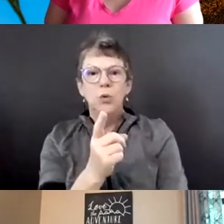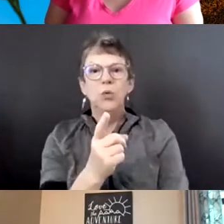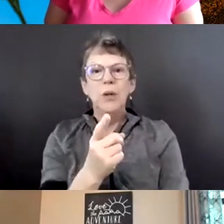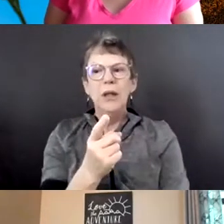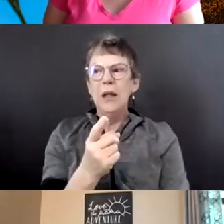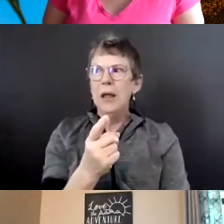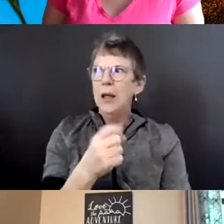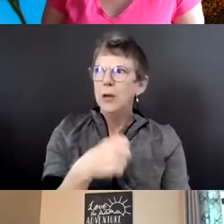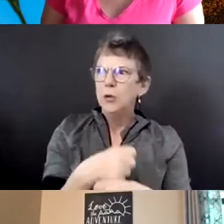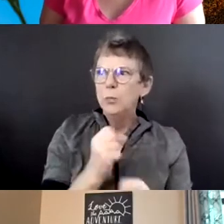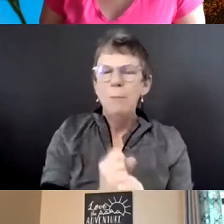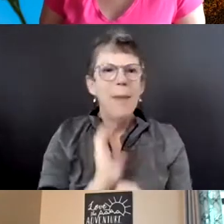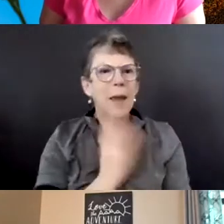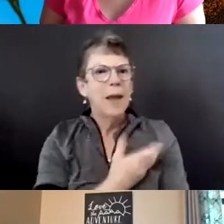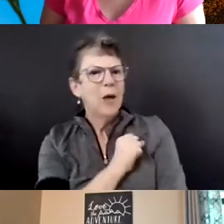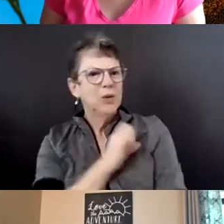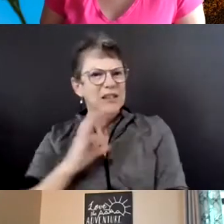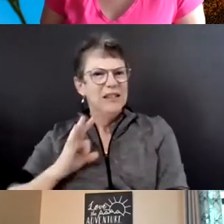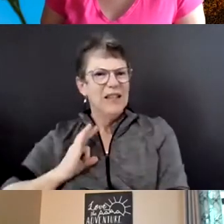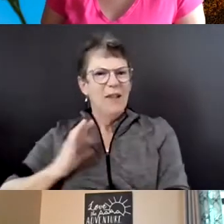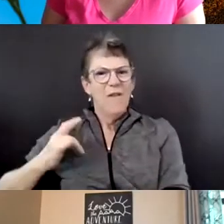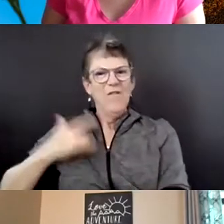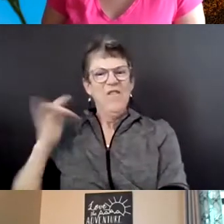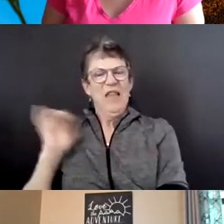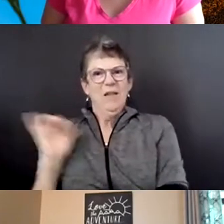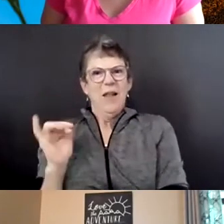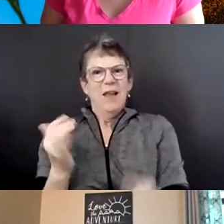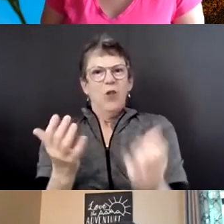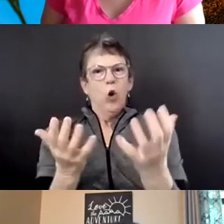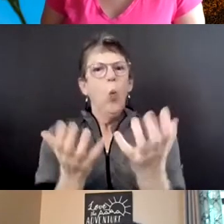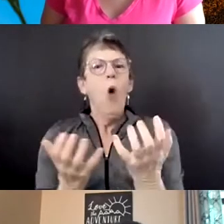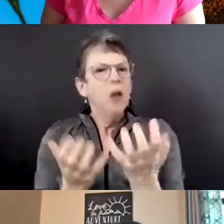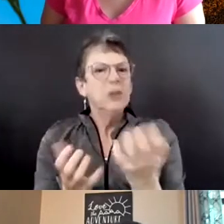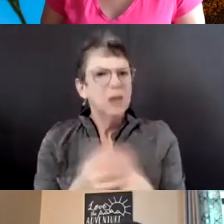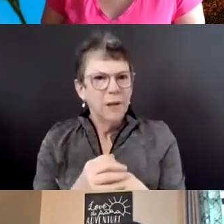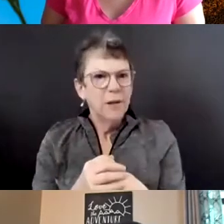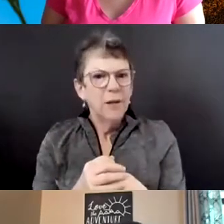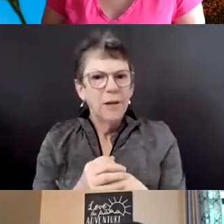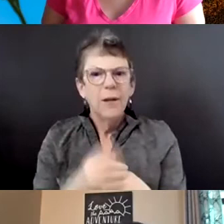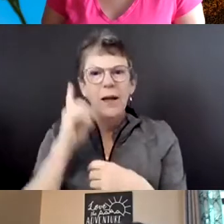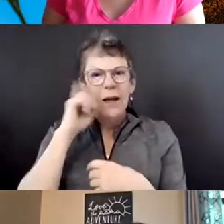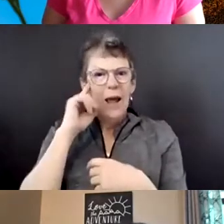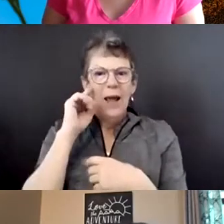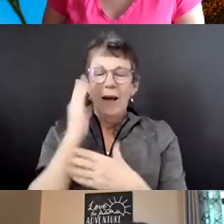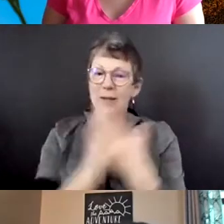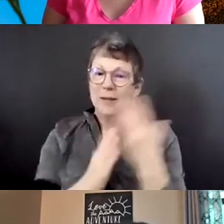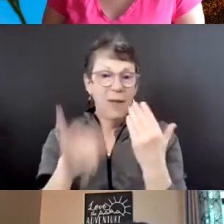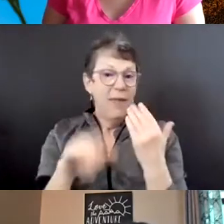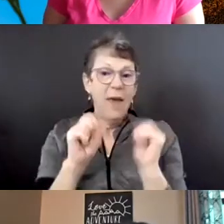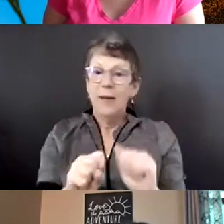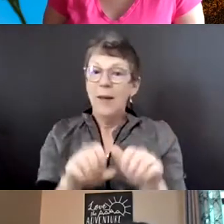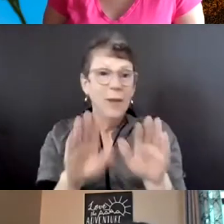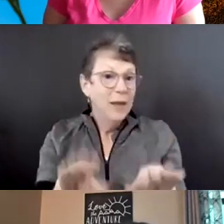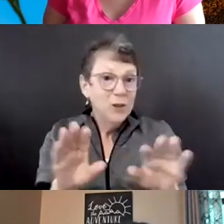wanted and those in their work environment. And I think some of that can be childcare, the